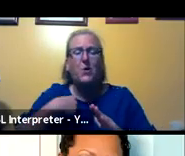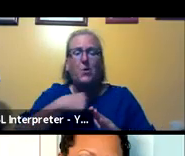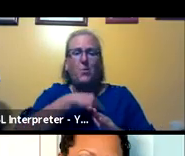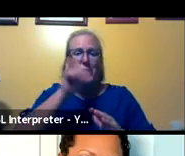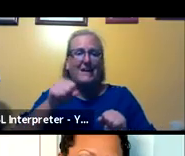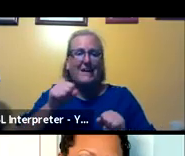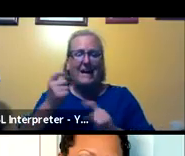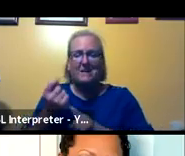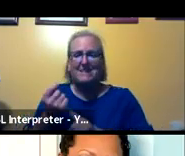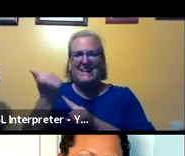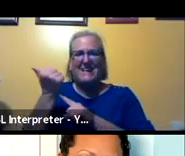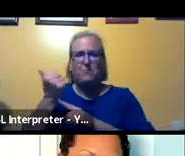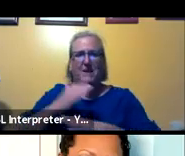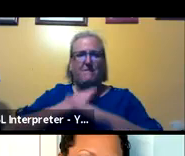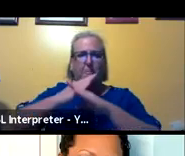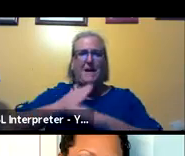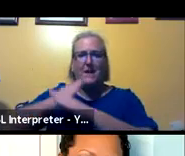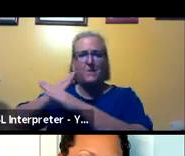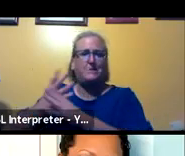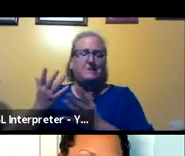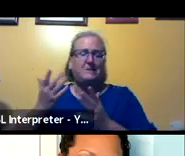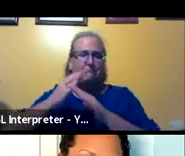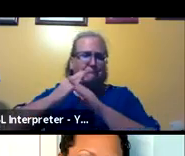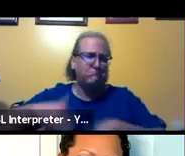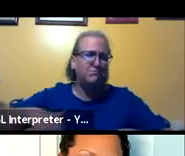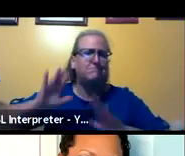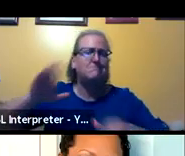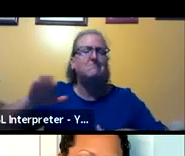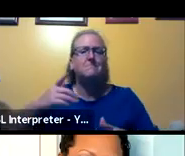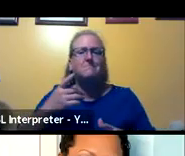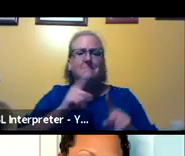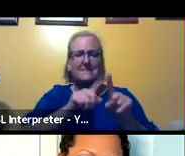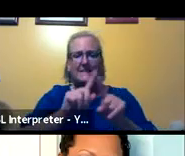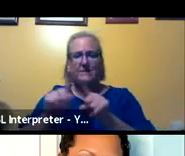were causing them to miss some time.